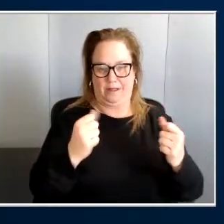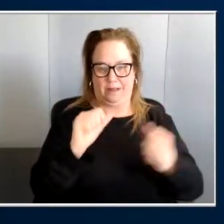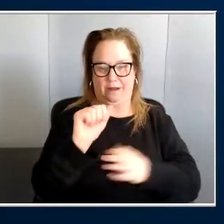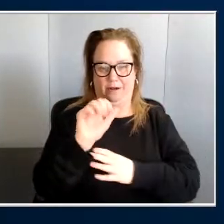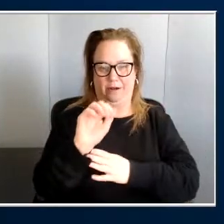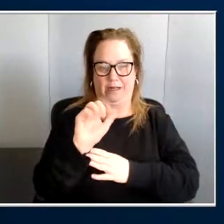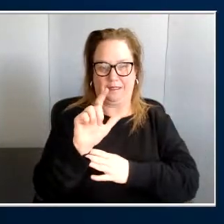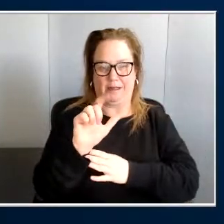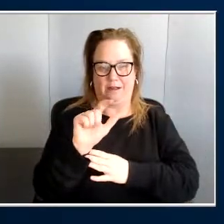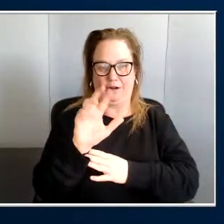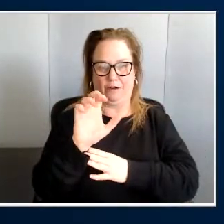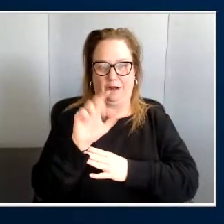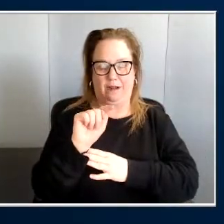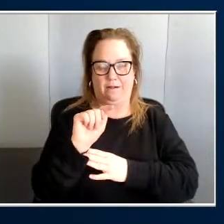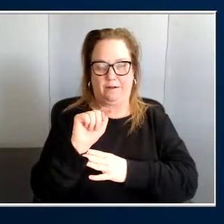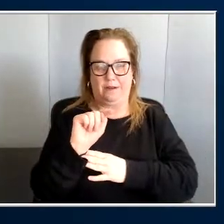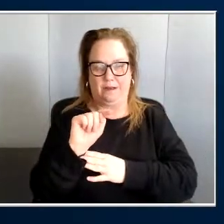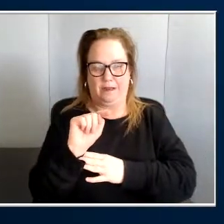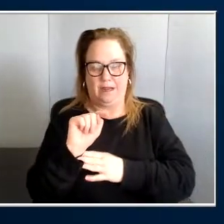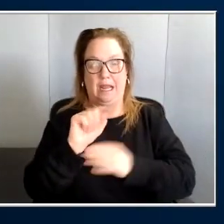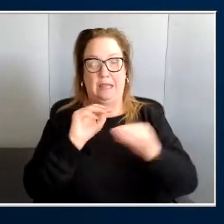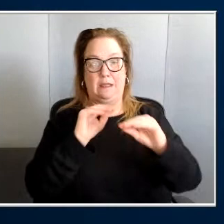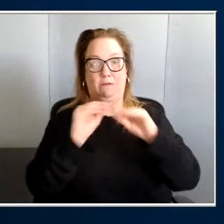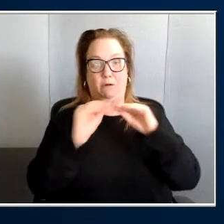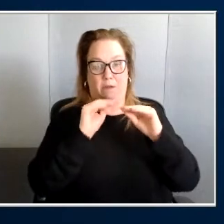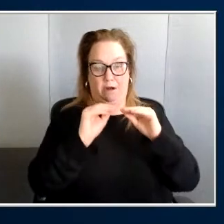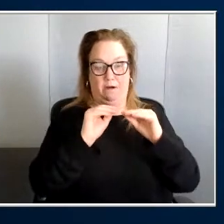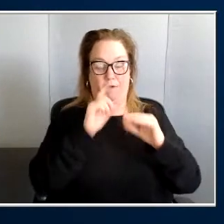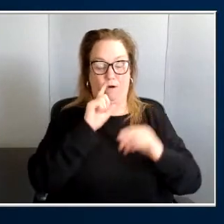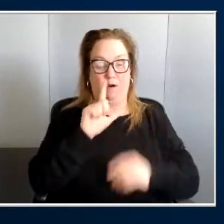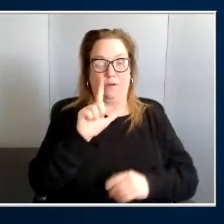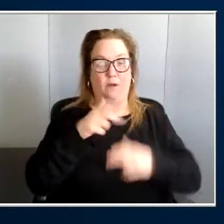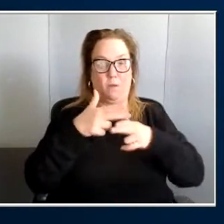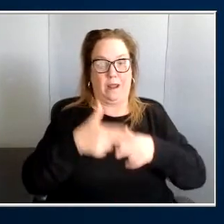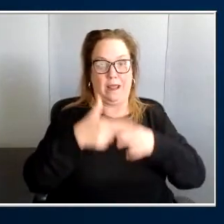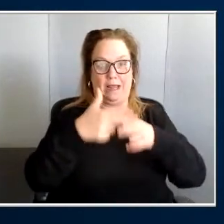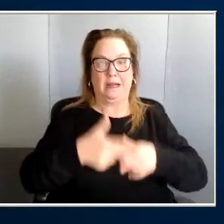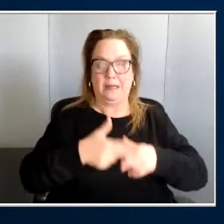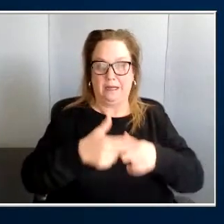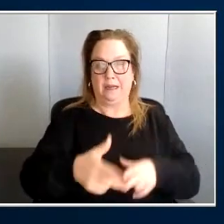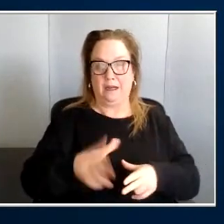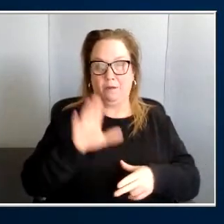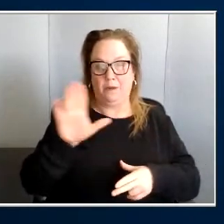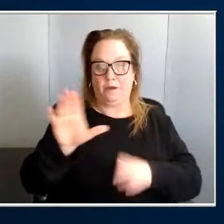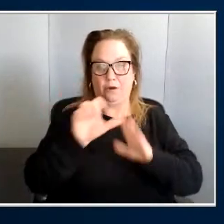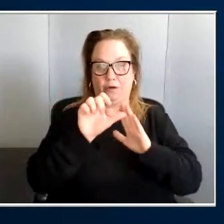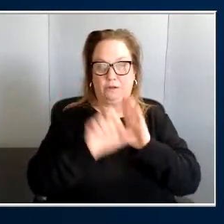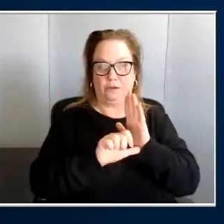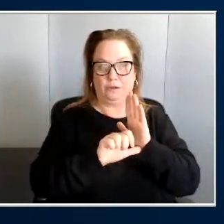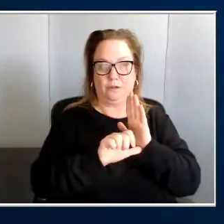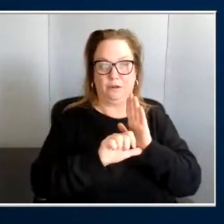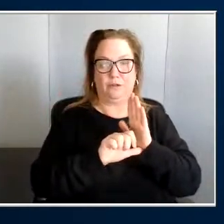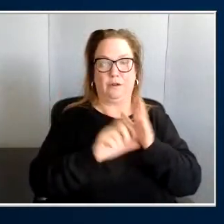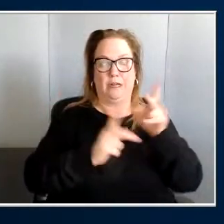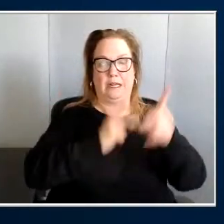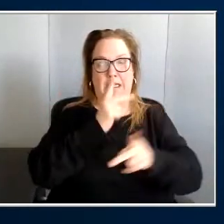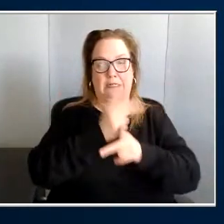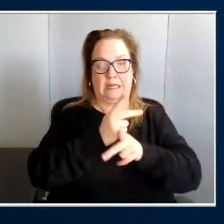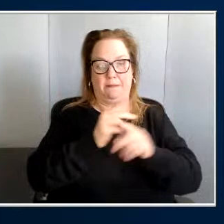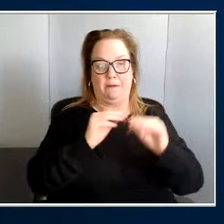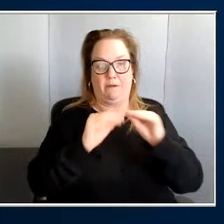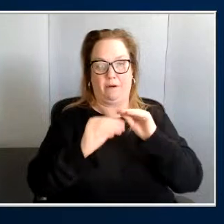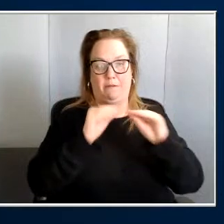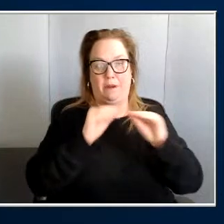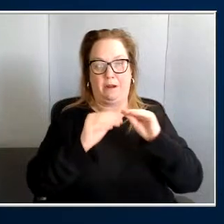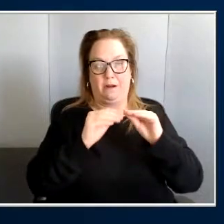and meniscus repair were ready for adequate load. With her particular surgery and type of meniscus repair, this was going to be